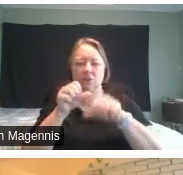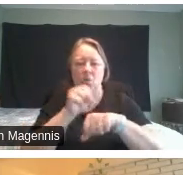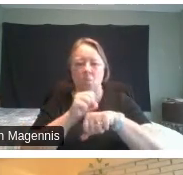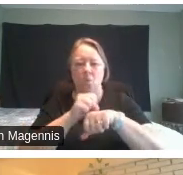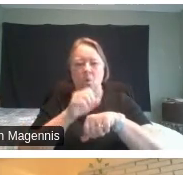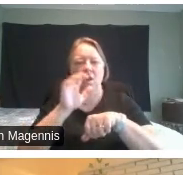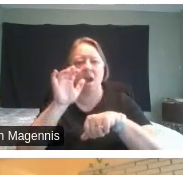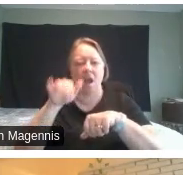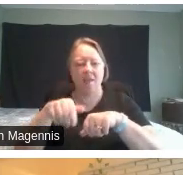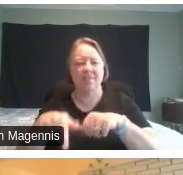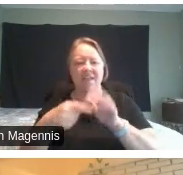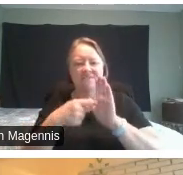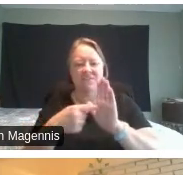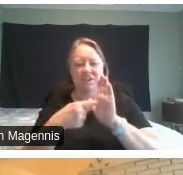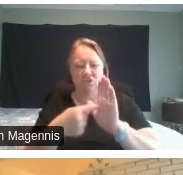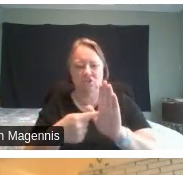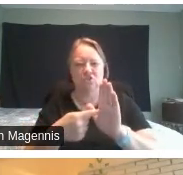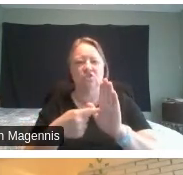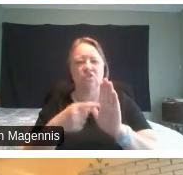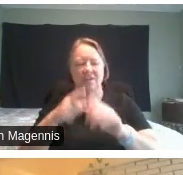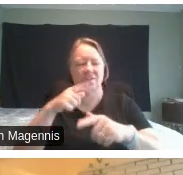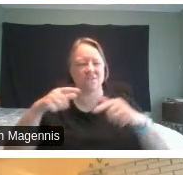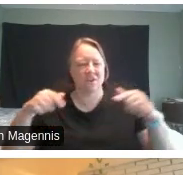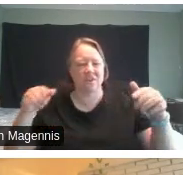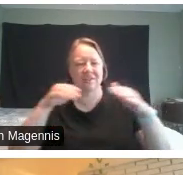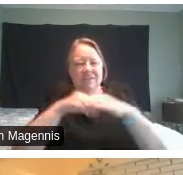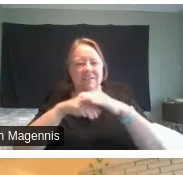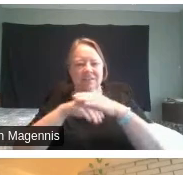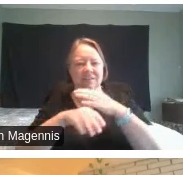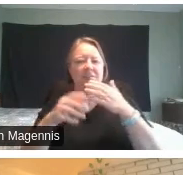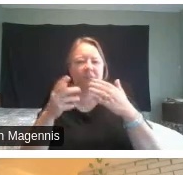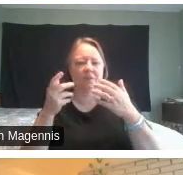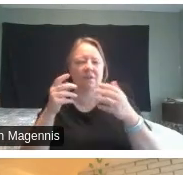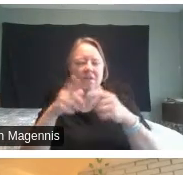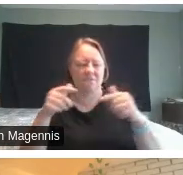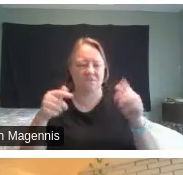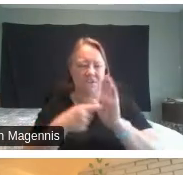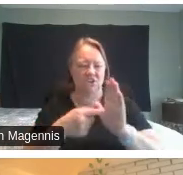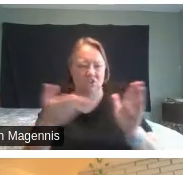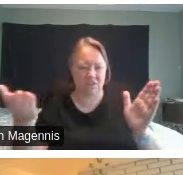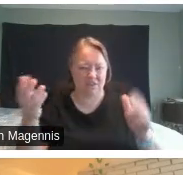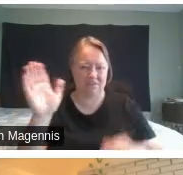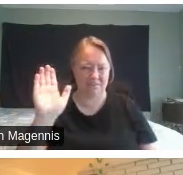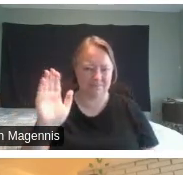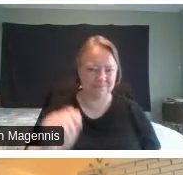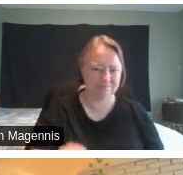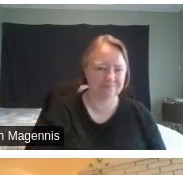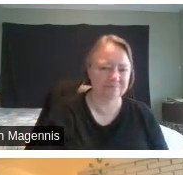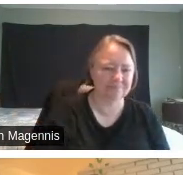on this feature, these various accessibility features. So, yeah.